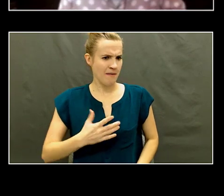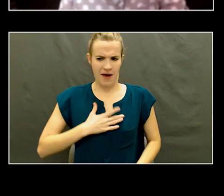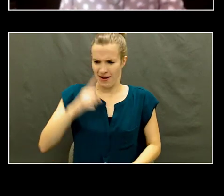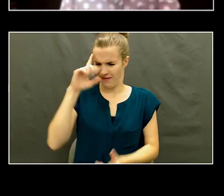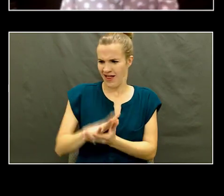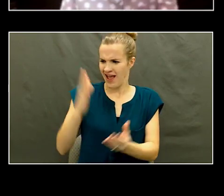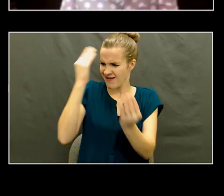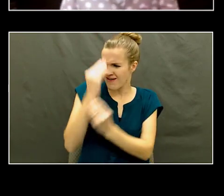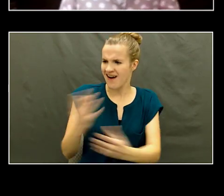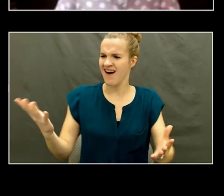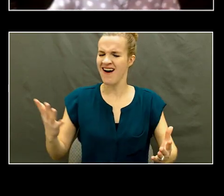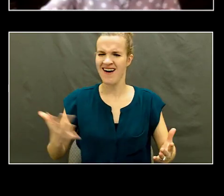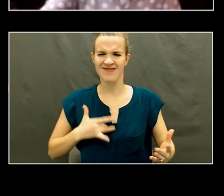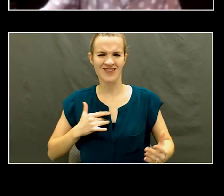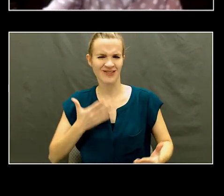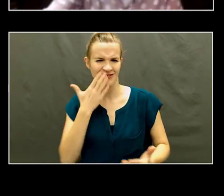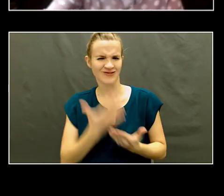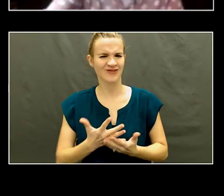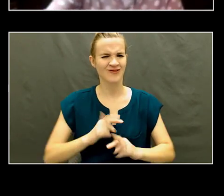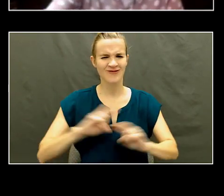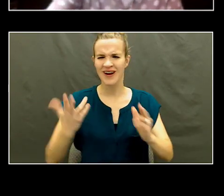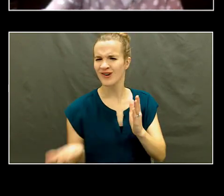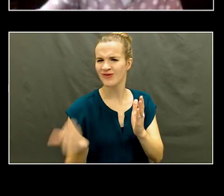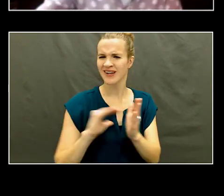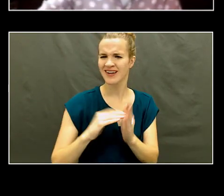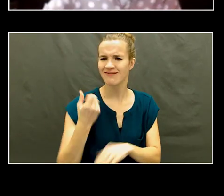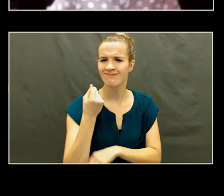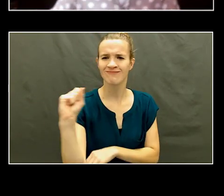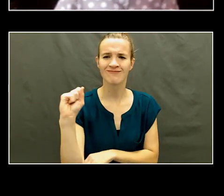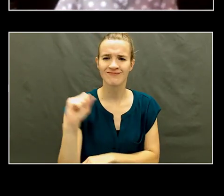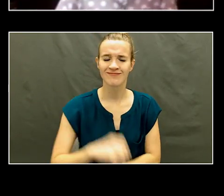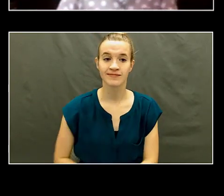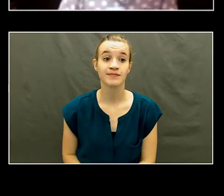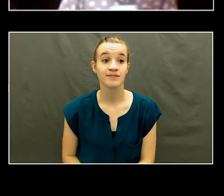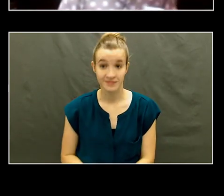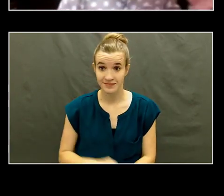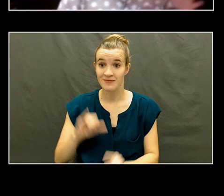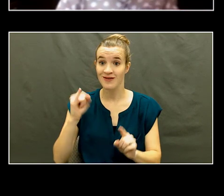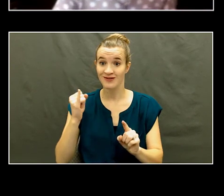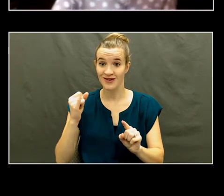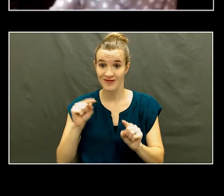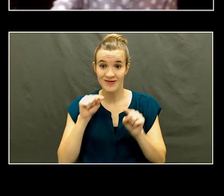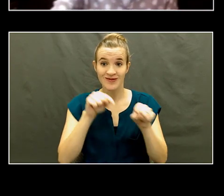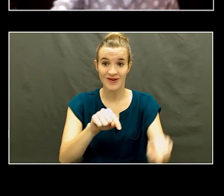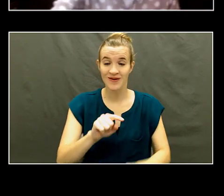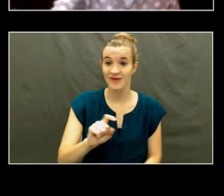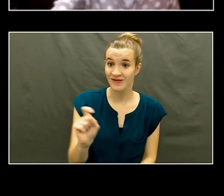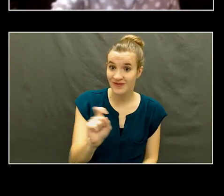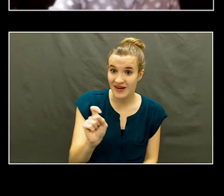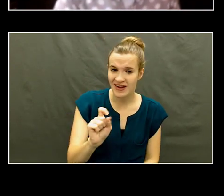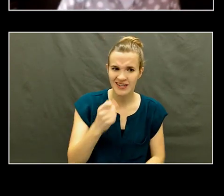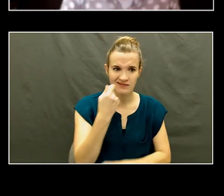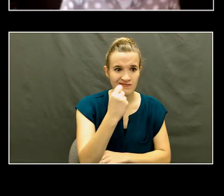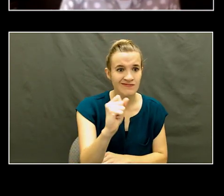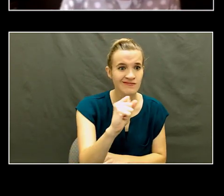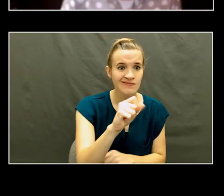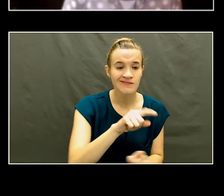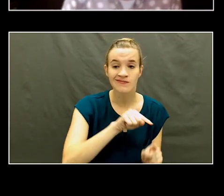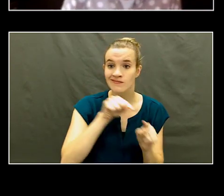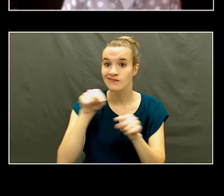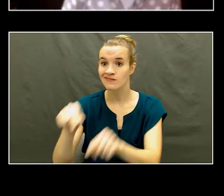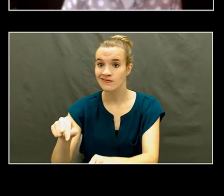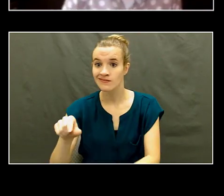do it again. She's raring to go. She protests in Phoenix, rolls